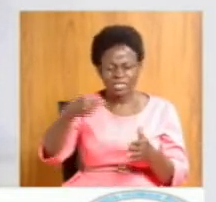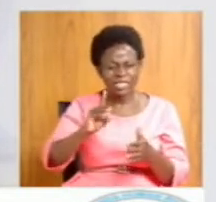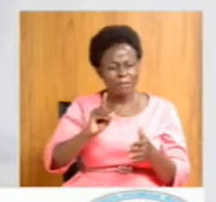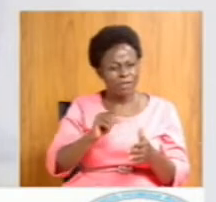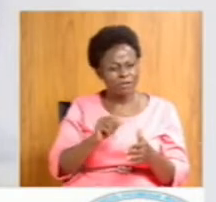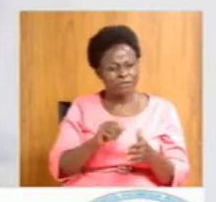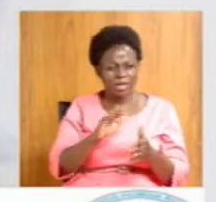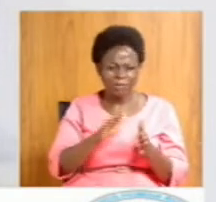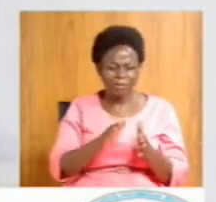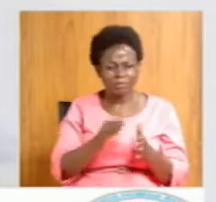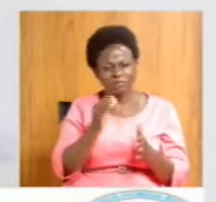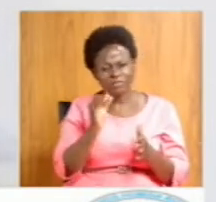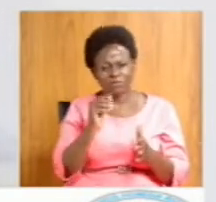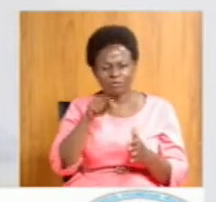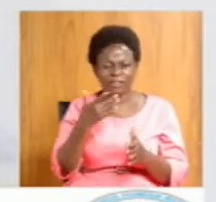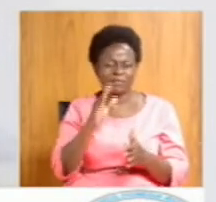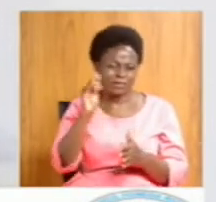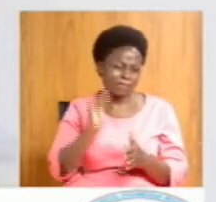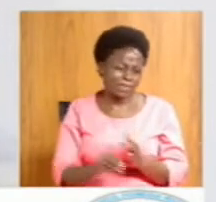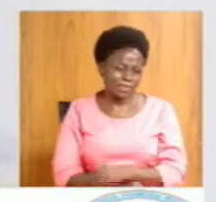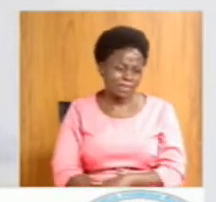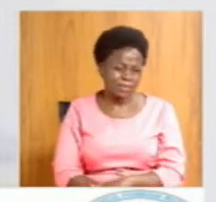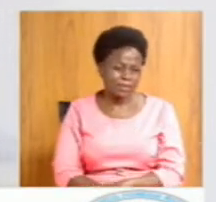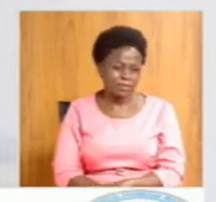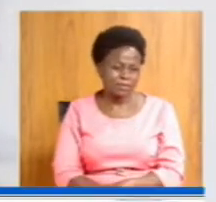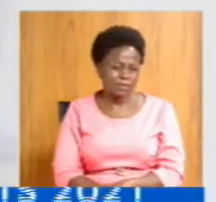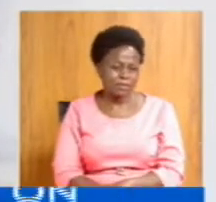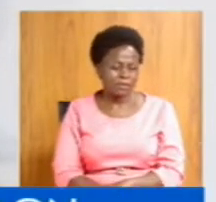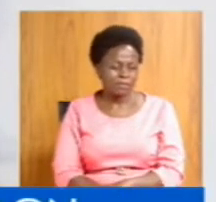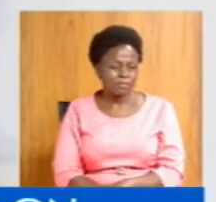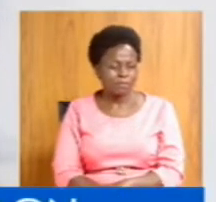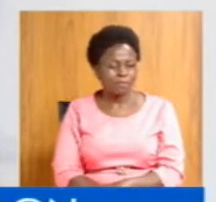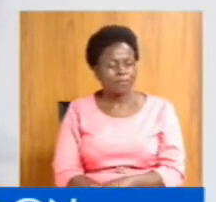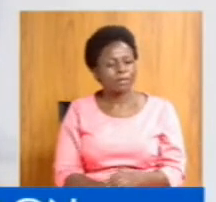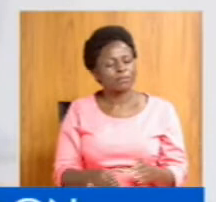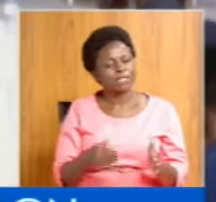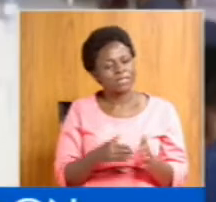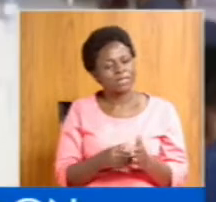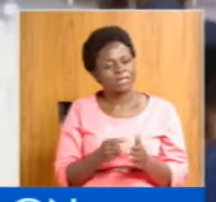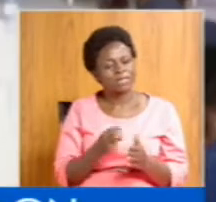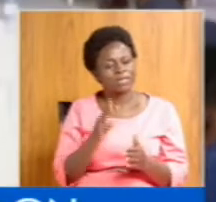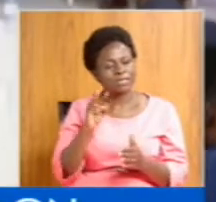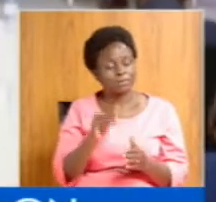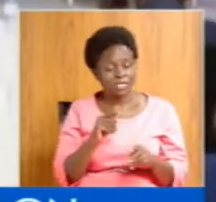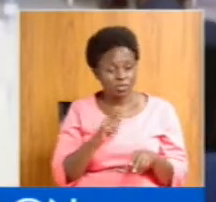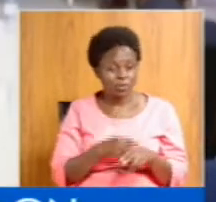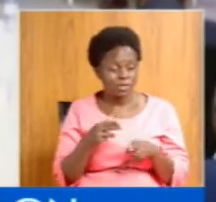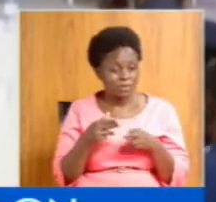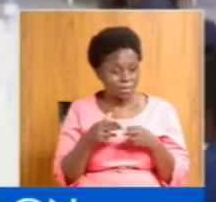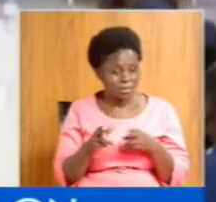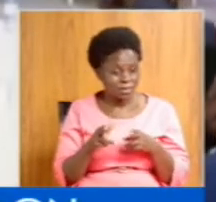by a minimum of 0.5 percent but you are stuck at 13 percent no when you start